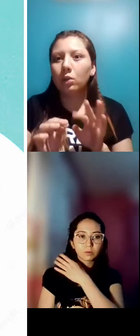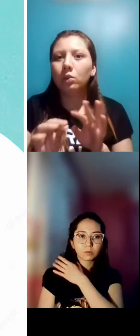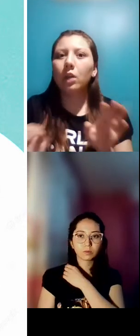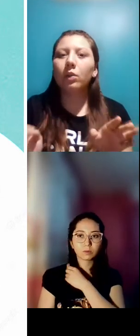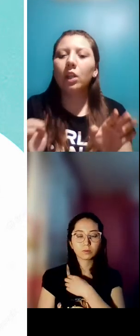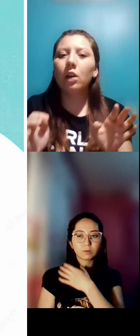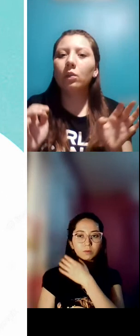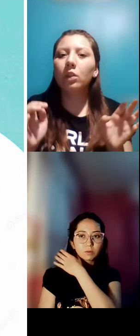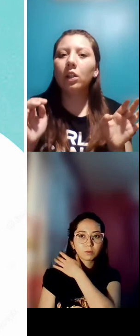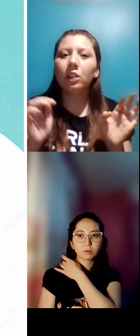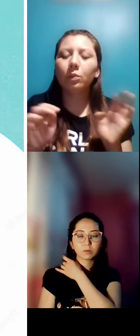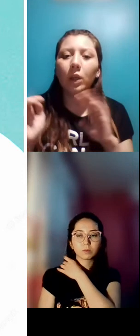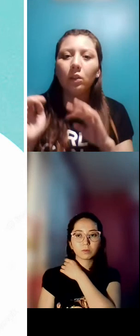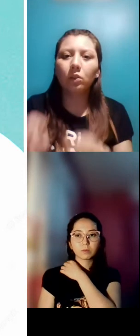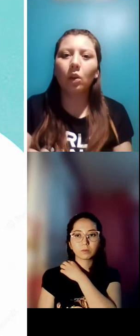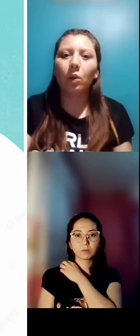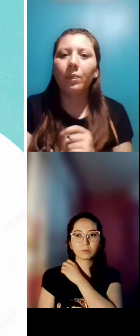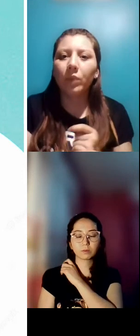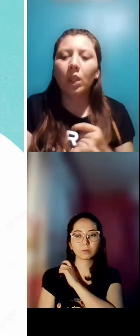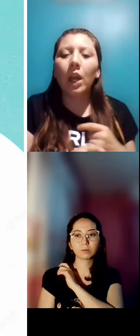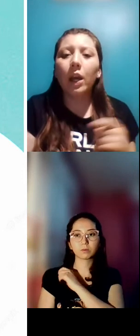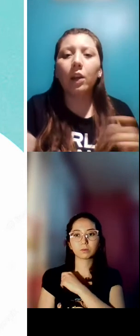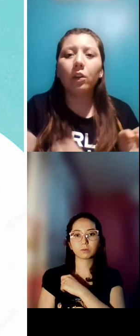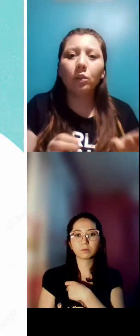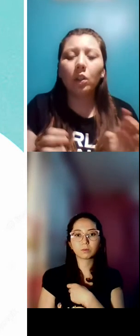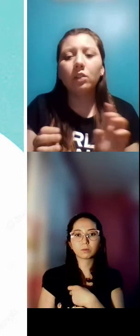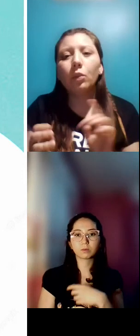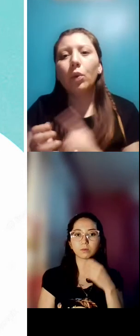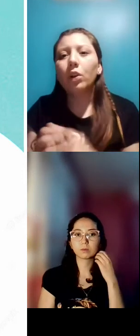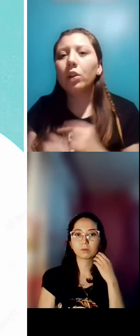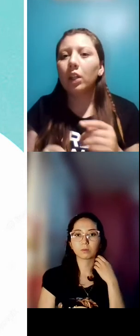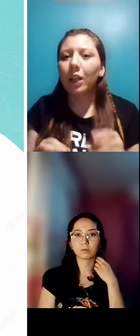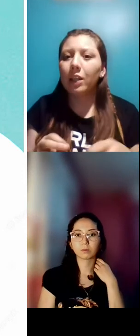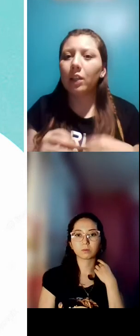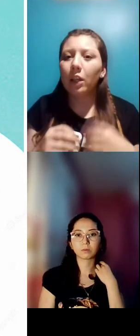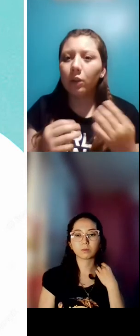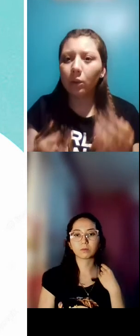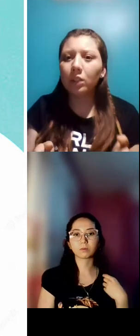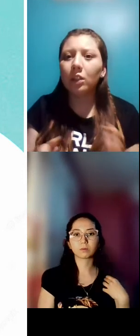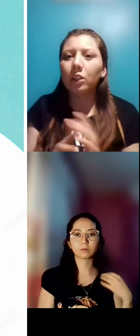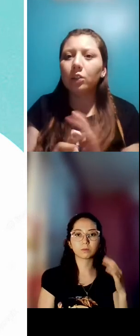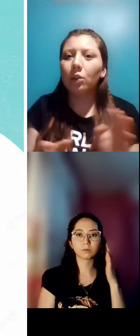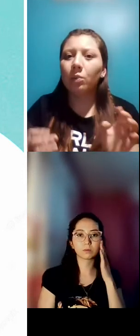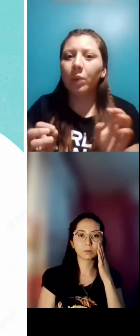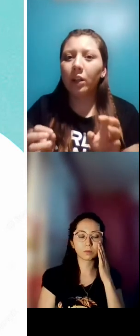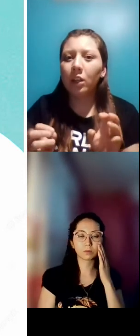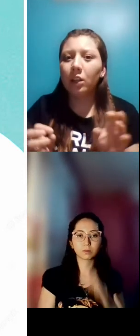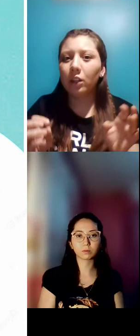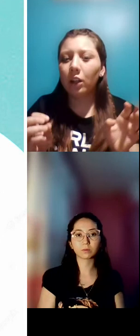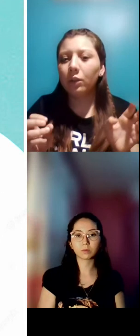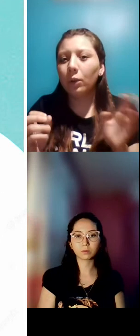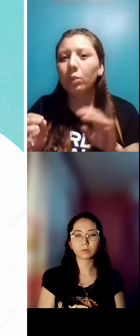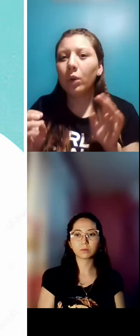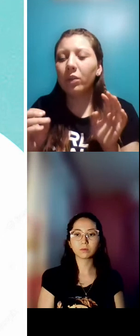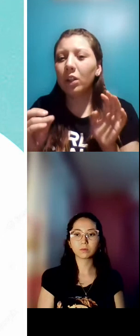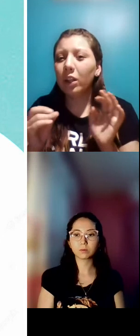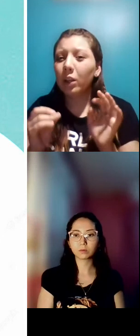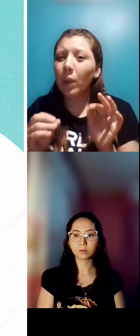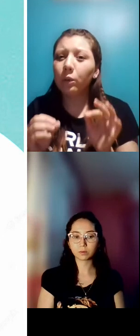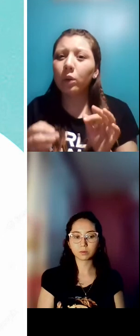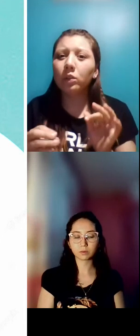own aqueous debris under his microscope. According to his report, he distinguished some very